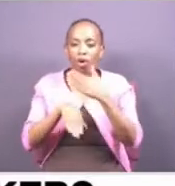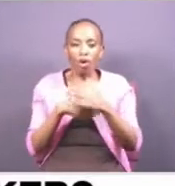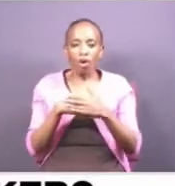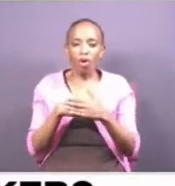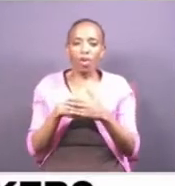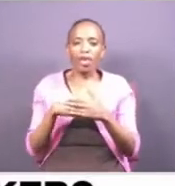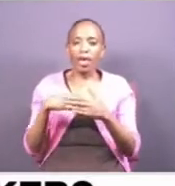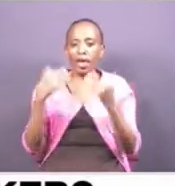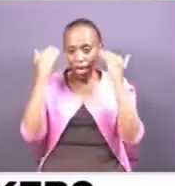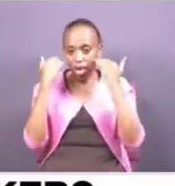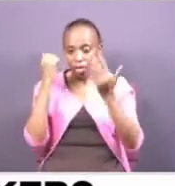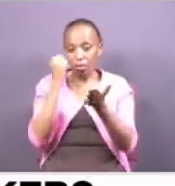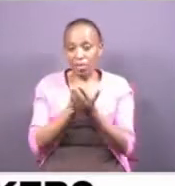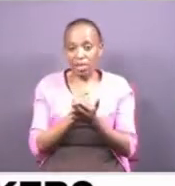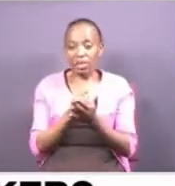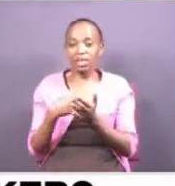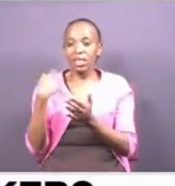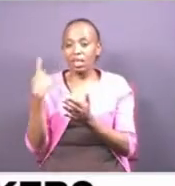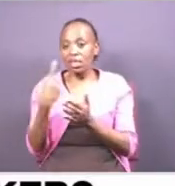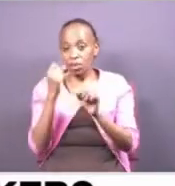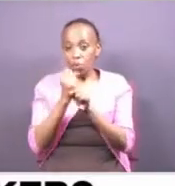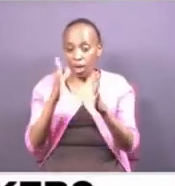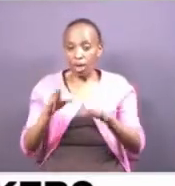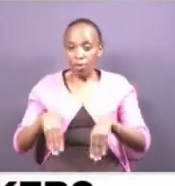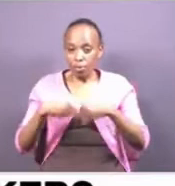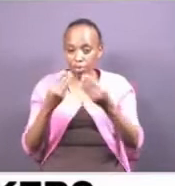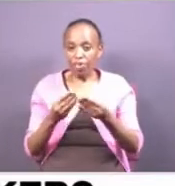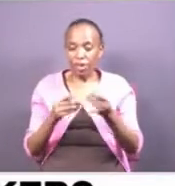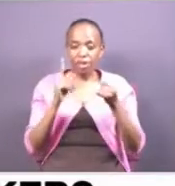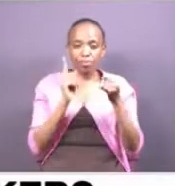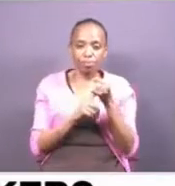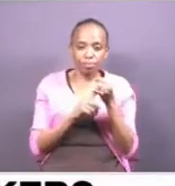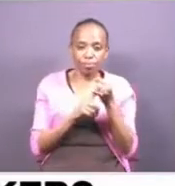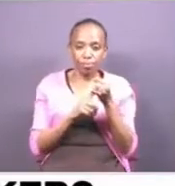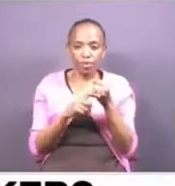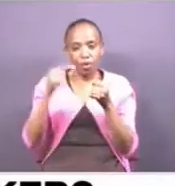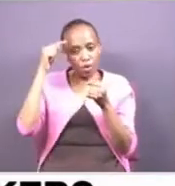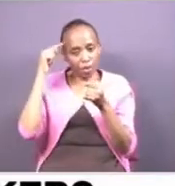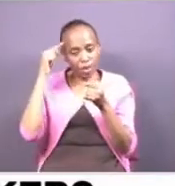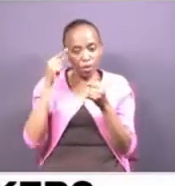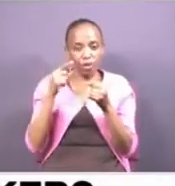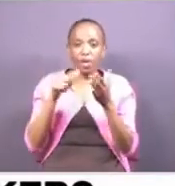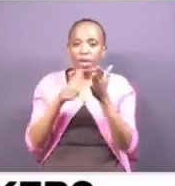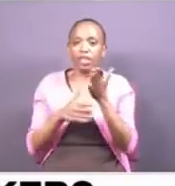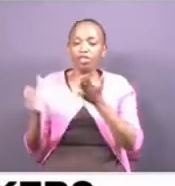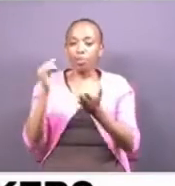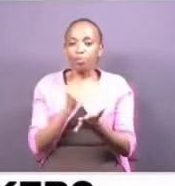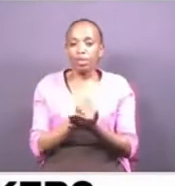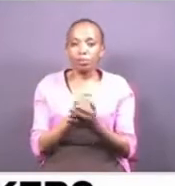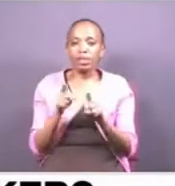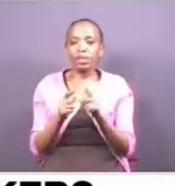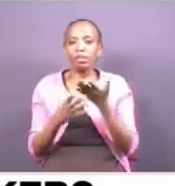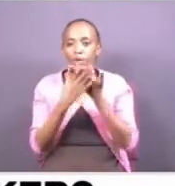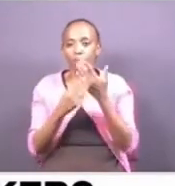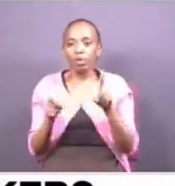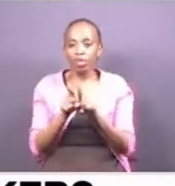sub-county headquarters. Every employee shall provide A, their original letter of appointment and a copy of